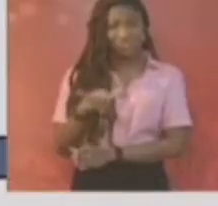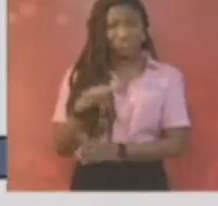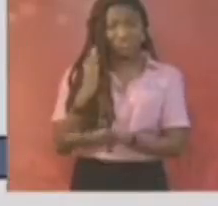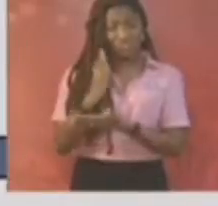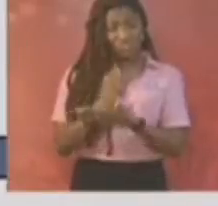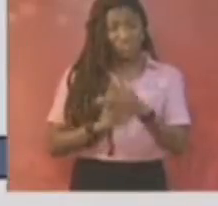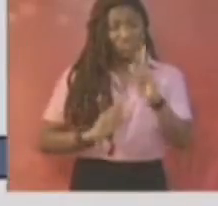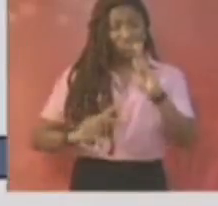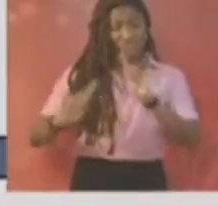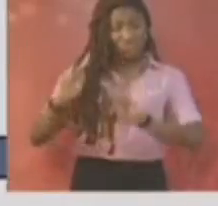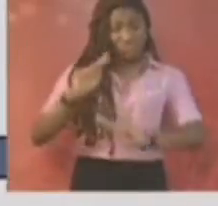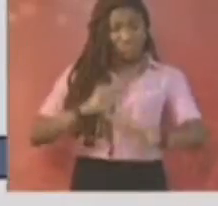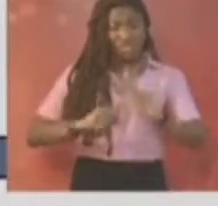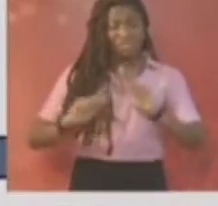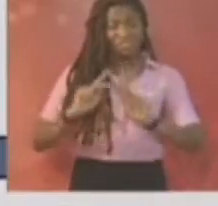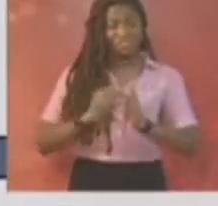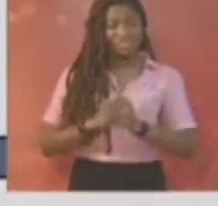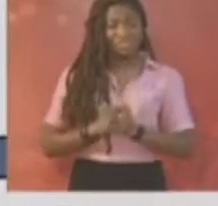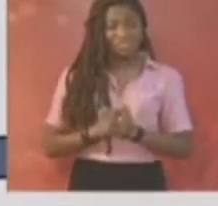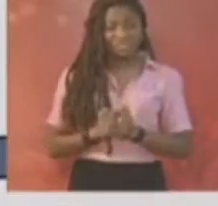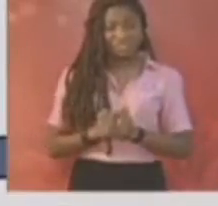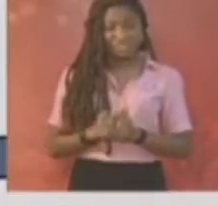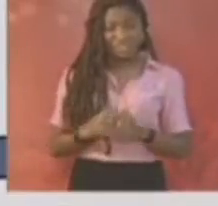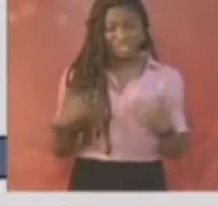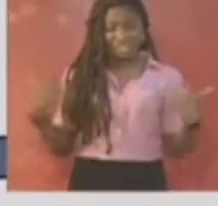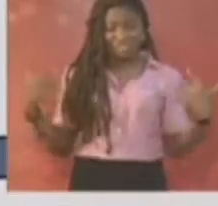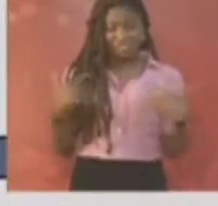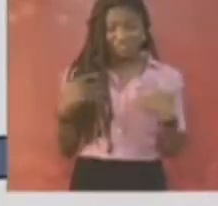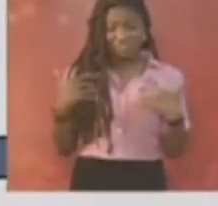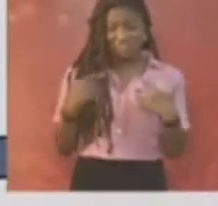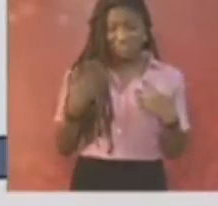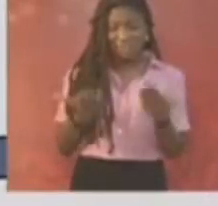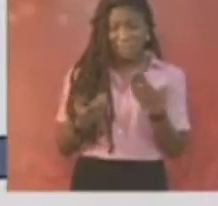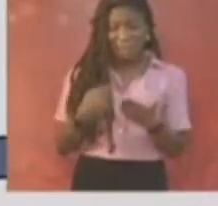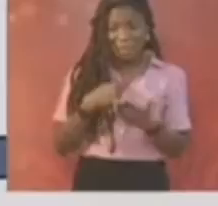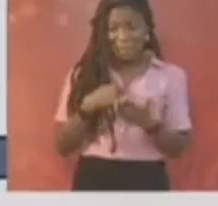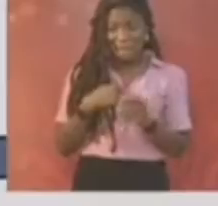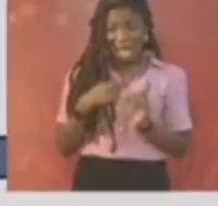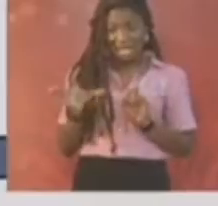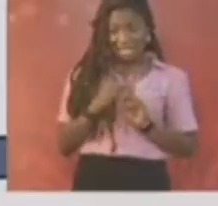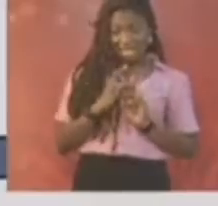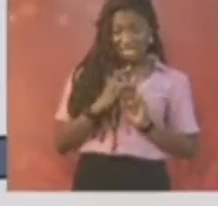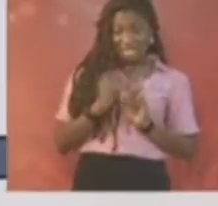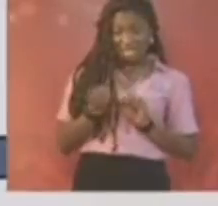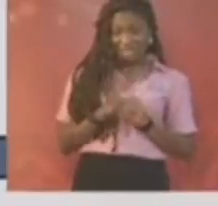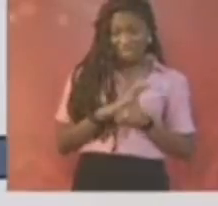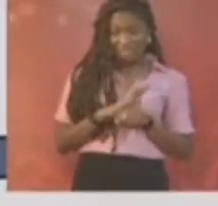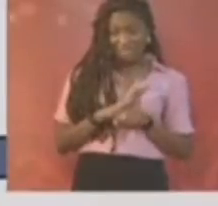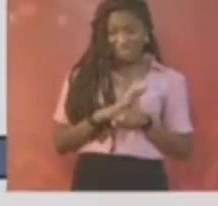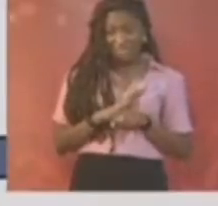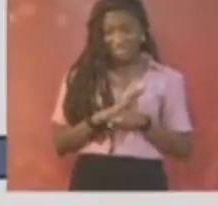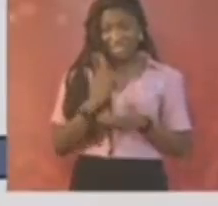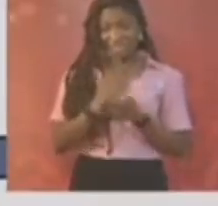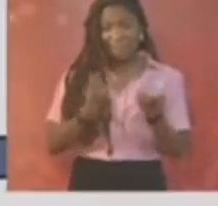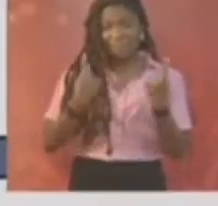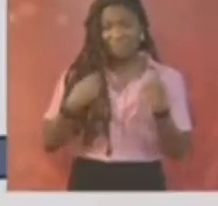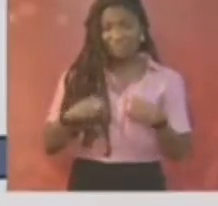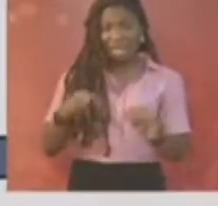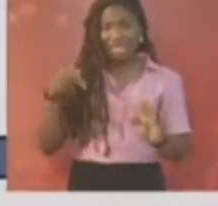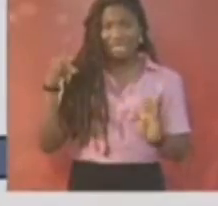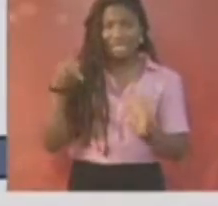that they had contracted COVID-19, have engaged in attempted